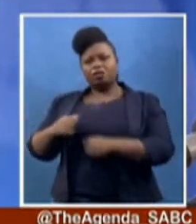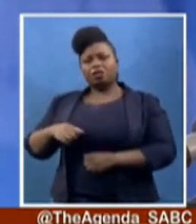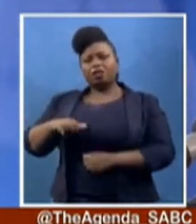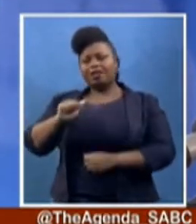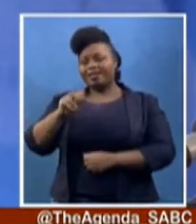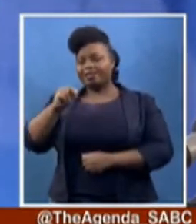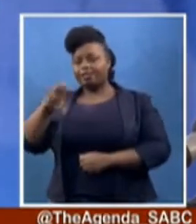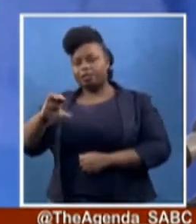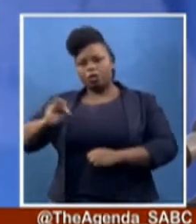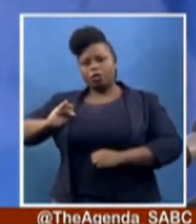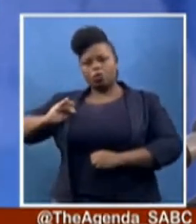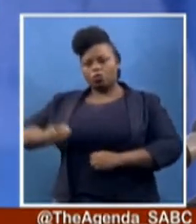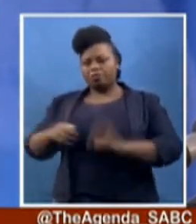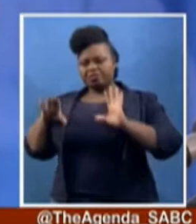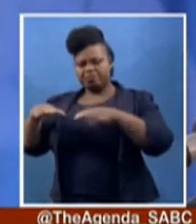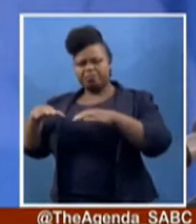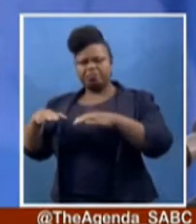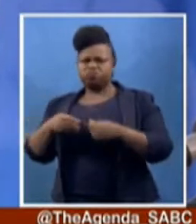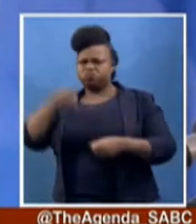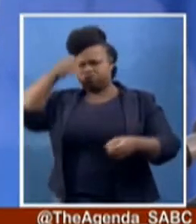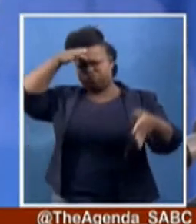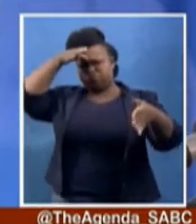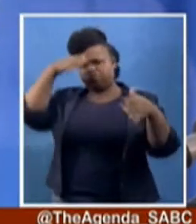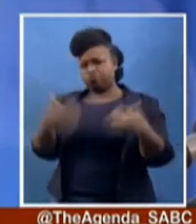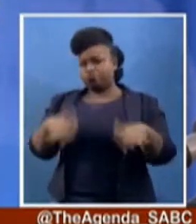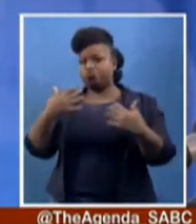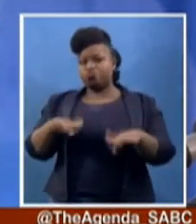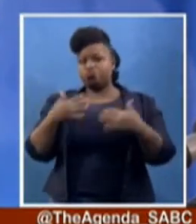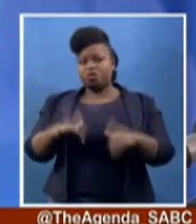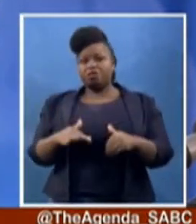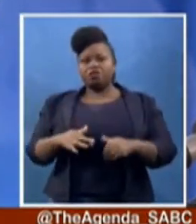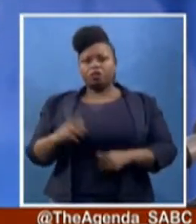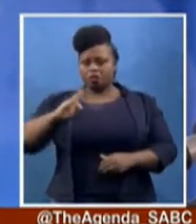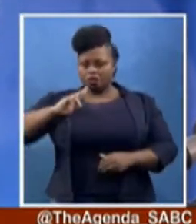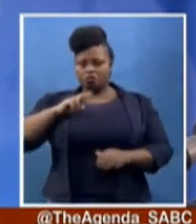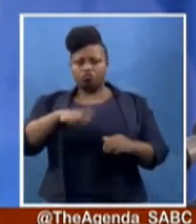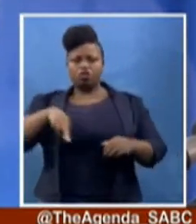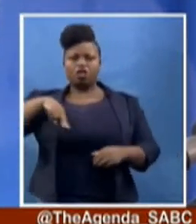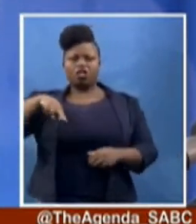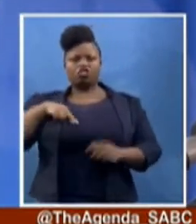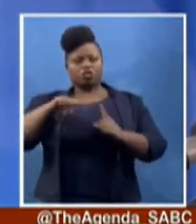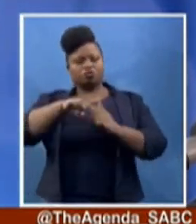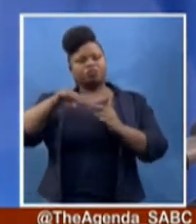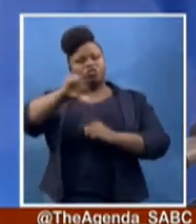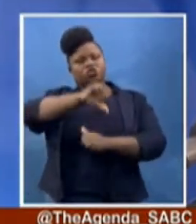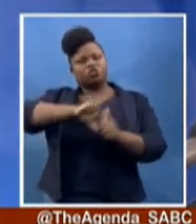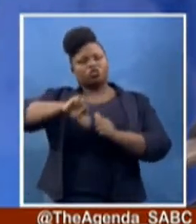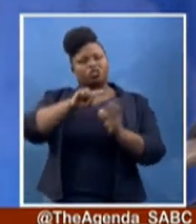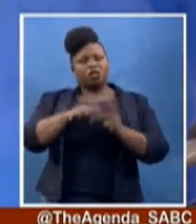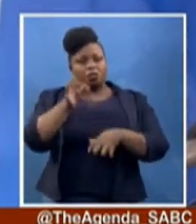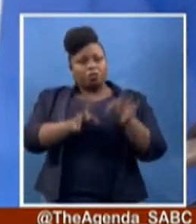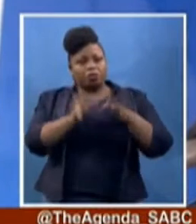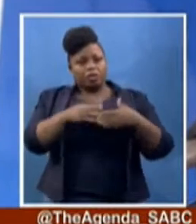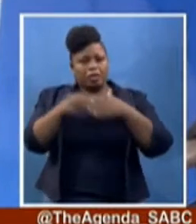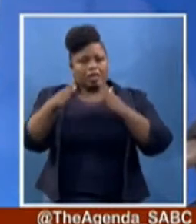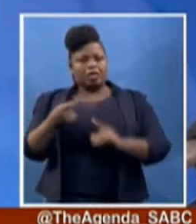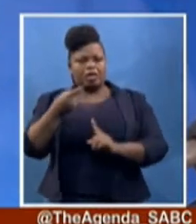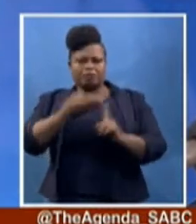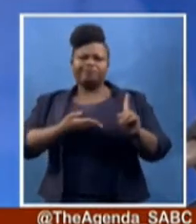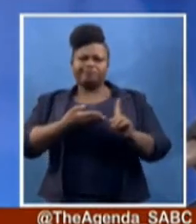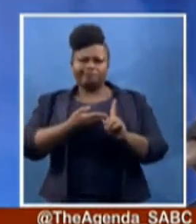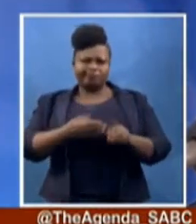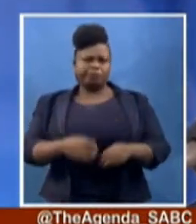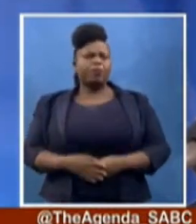well-educated, religious, social, and political leader who continue to be